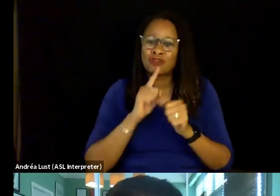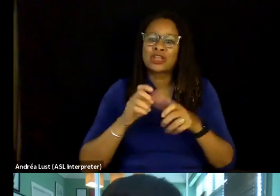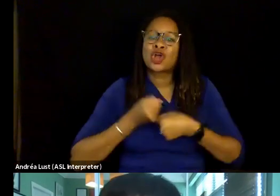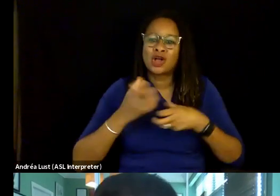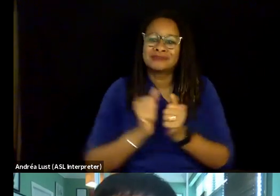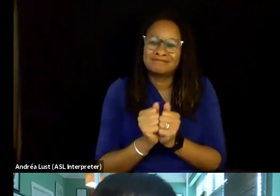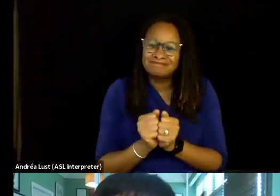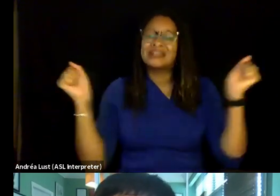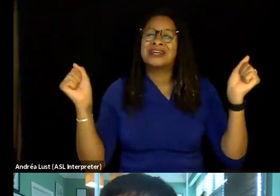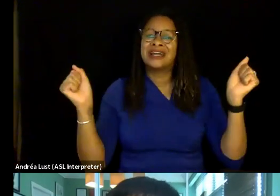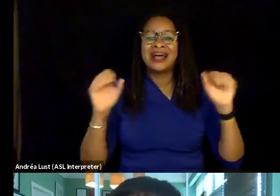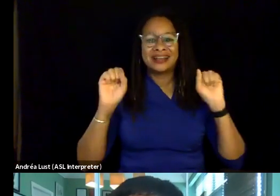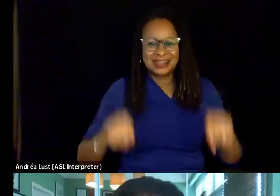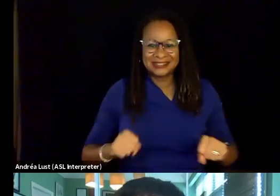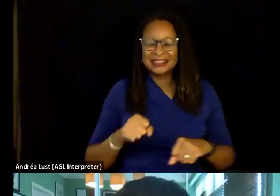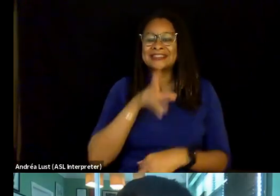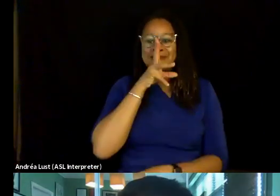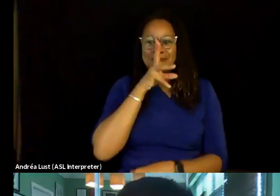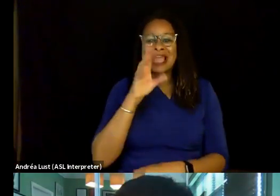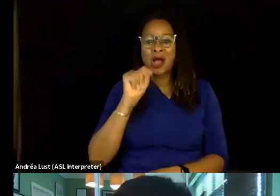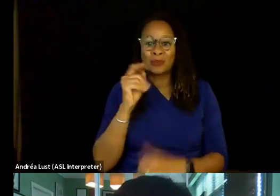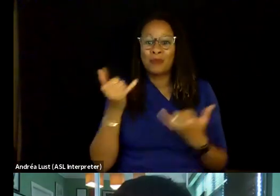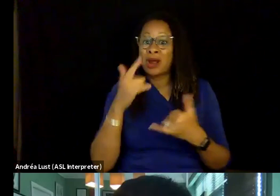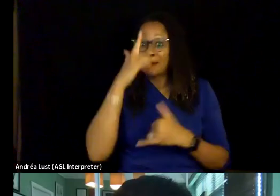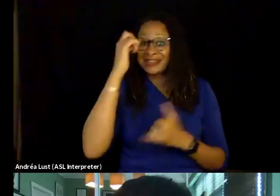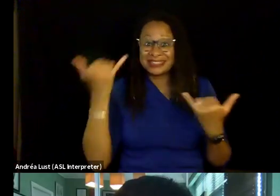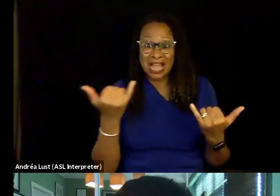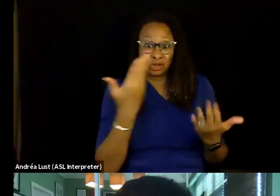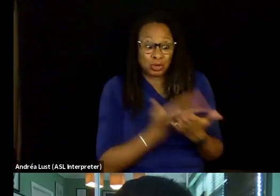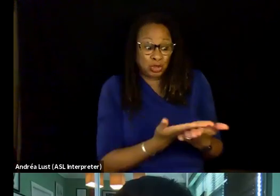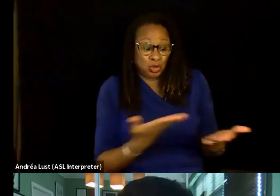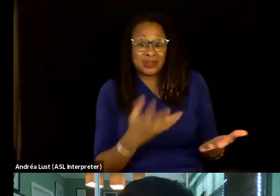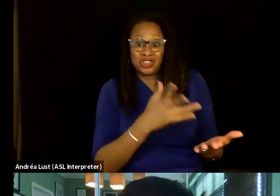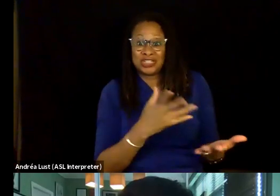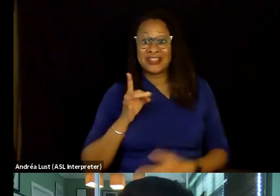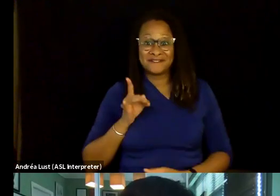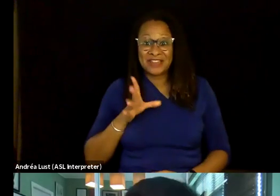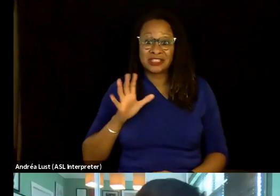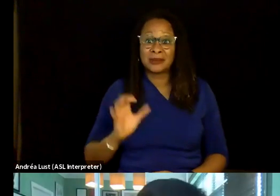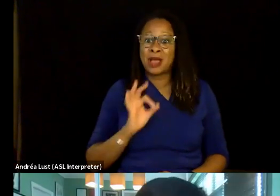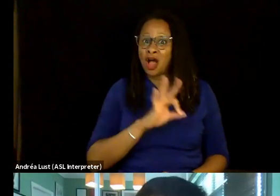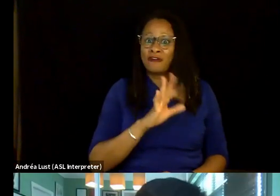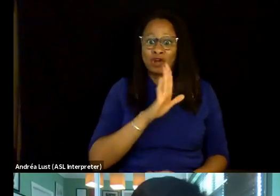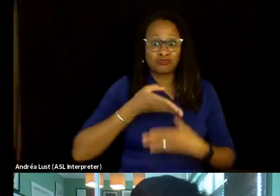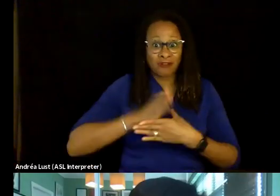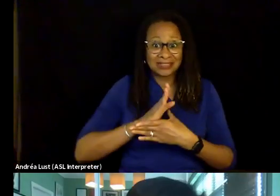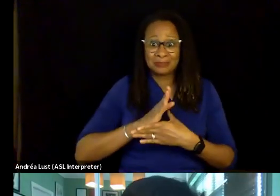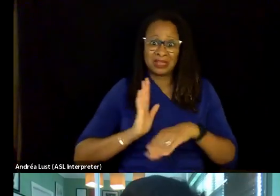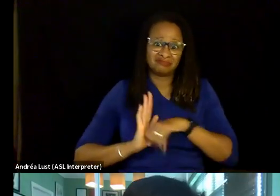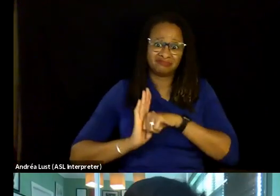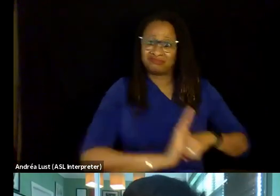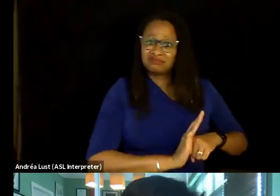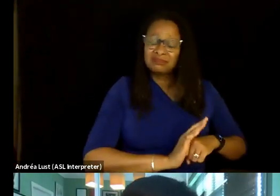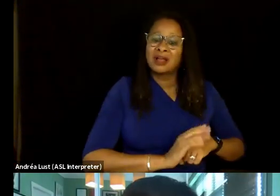more, because she actually was now the source, right? She was now the victim of her rights were trampled on. So she didn't have to go